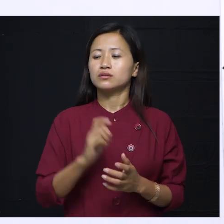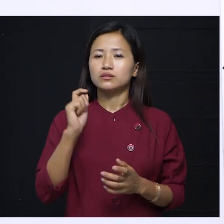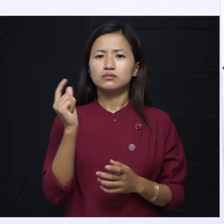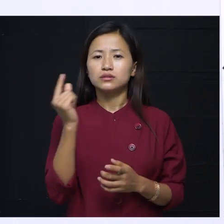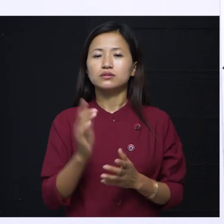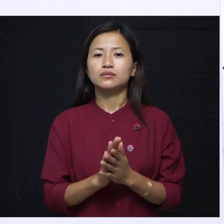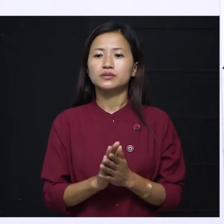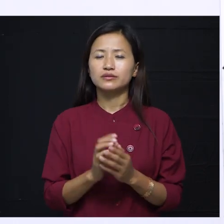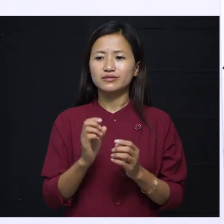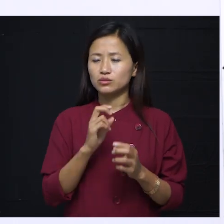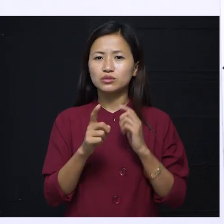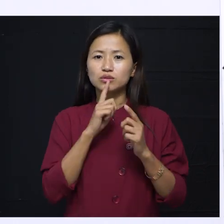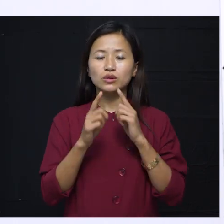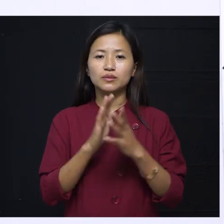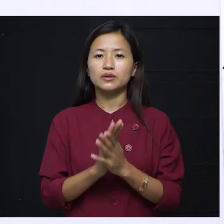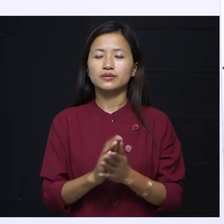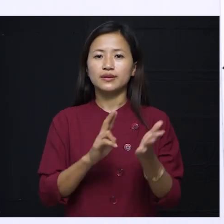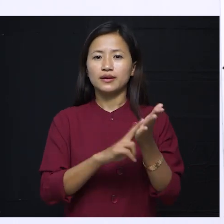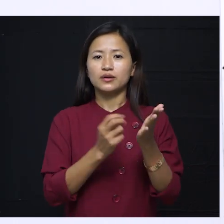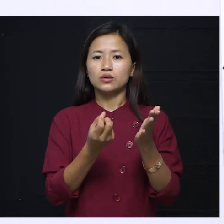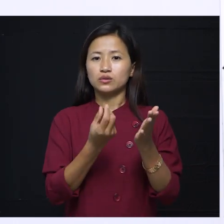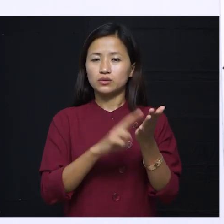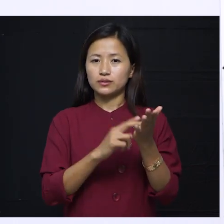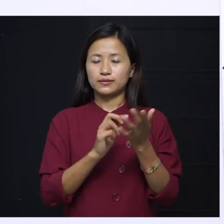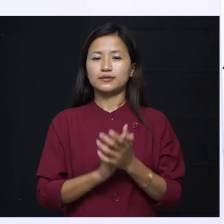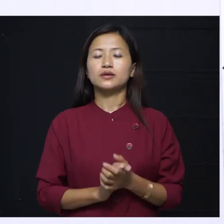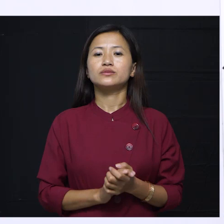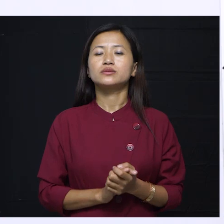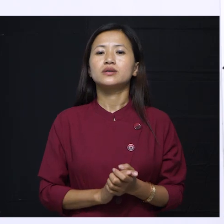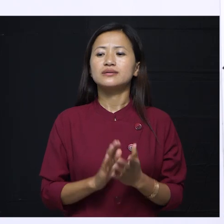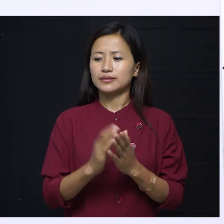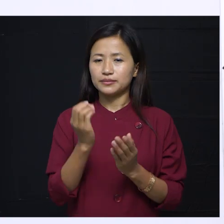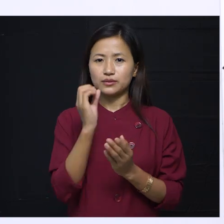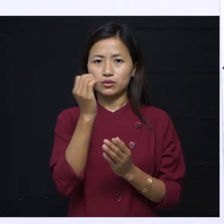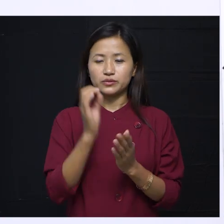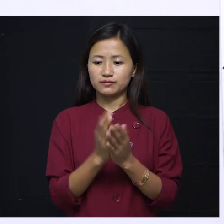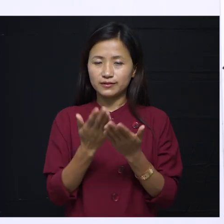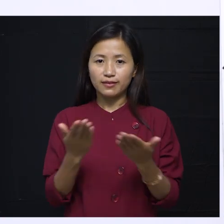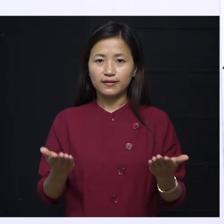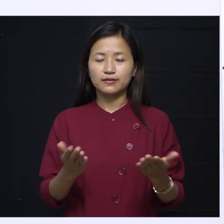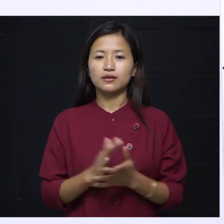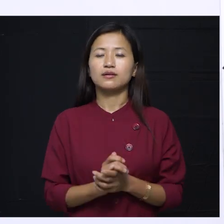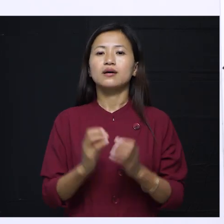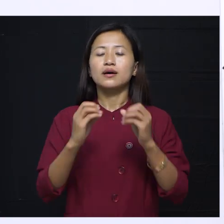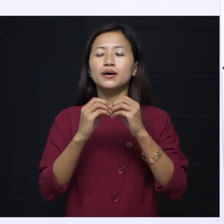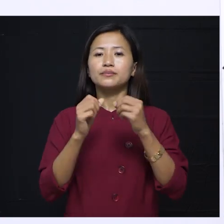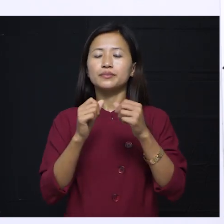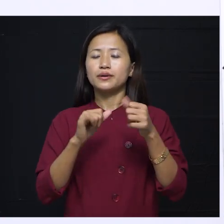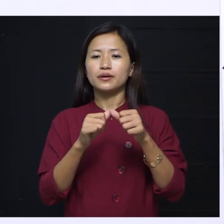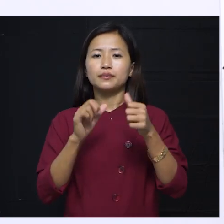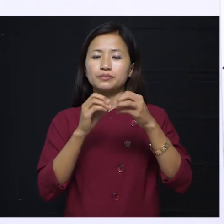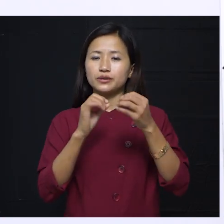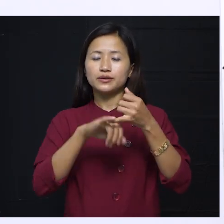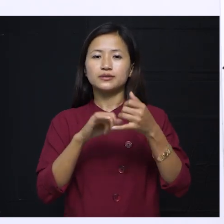as describing a noun. A noun can be an object, a thing. It can even be an abstract thing. Take the